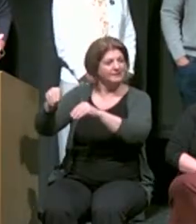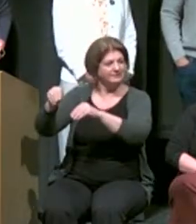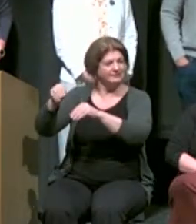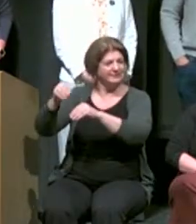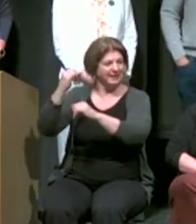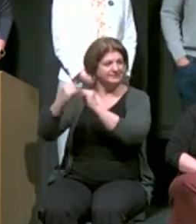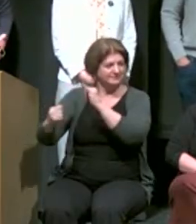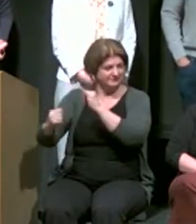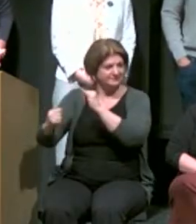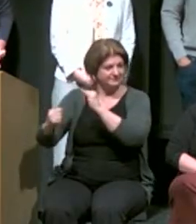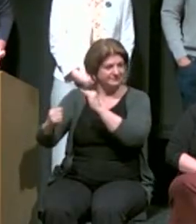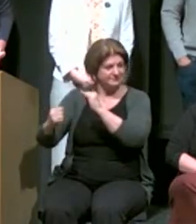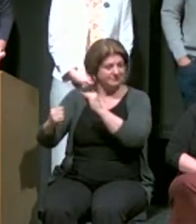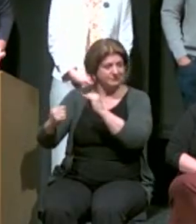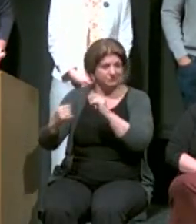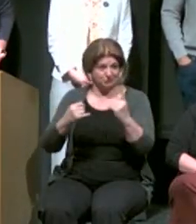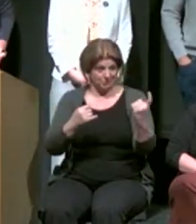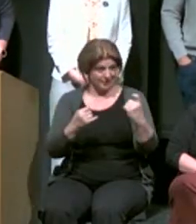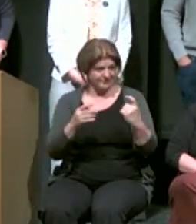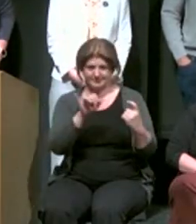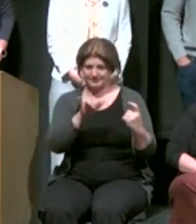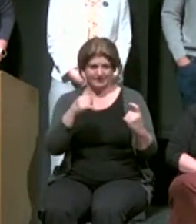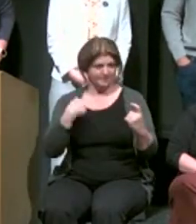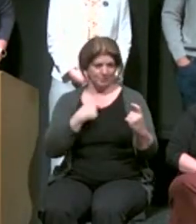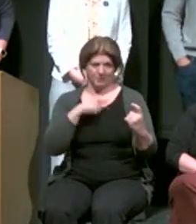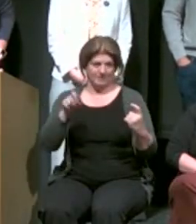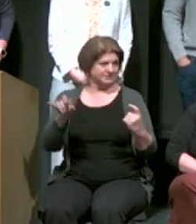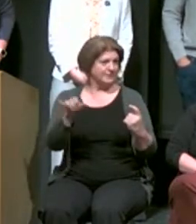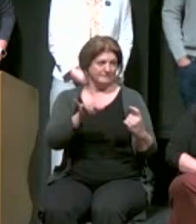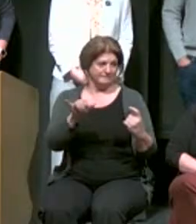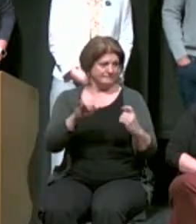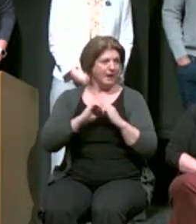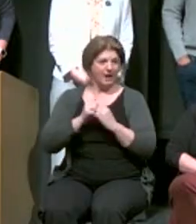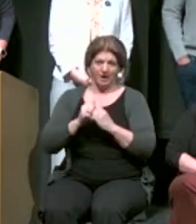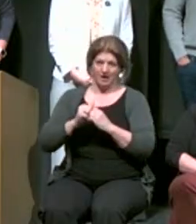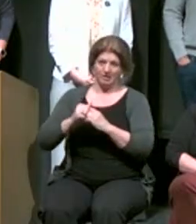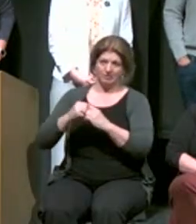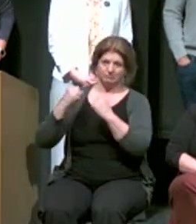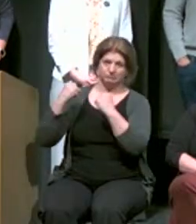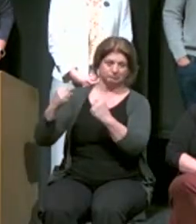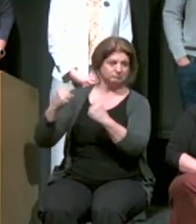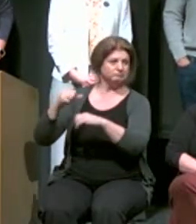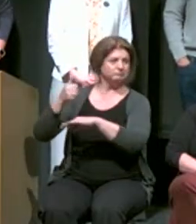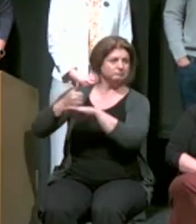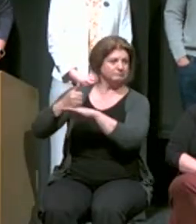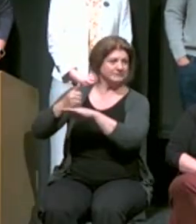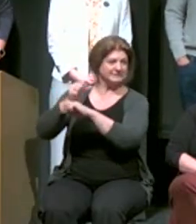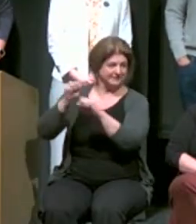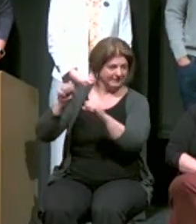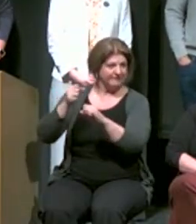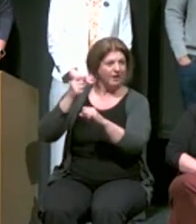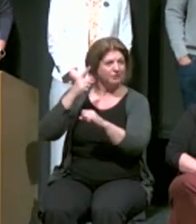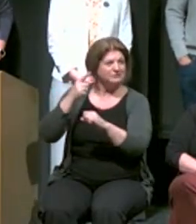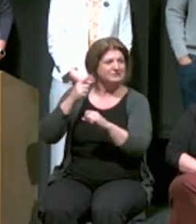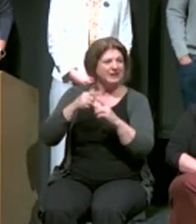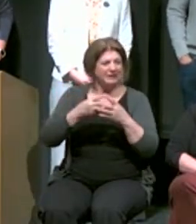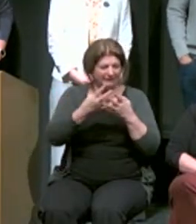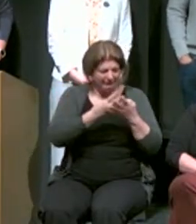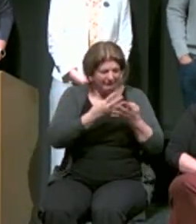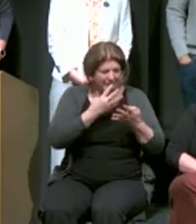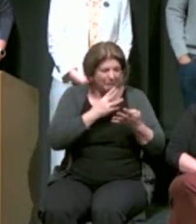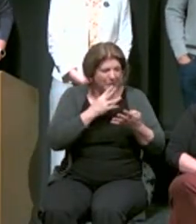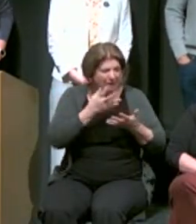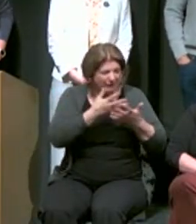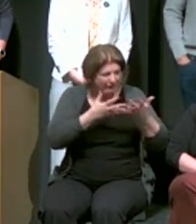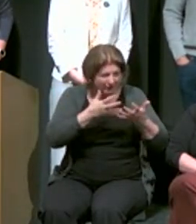of thinking similar question to what you ask. How is it going to stay put? We understand you're taking a very watery sediment. How